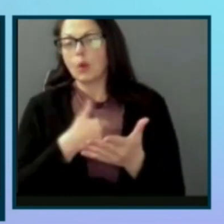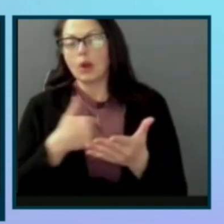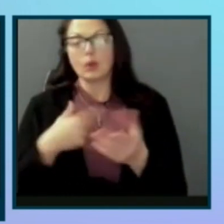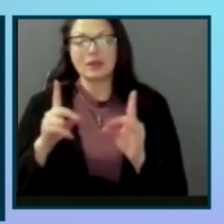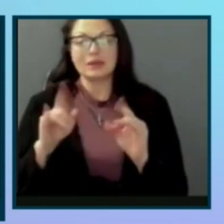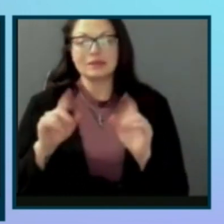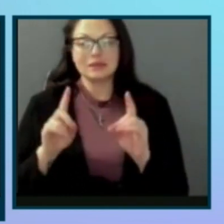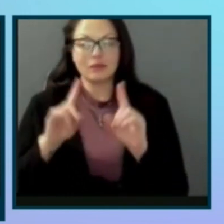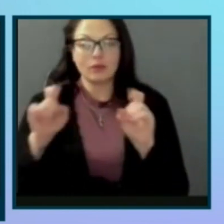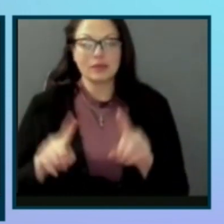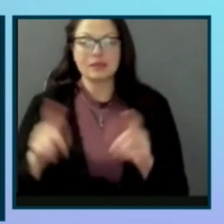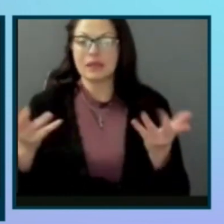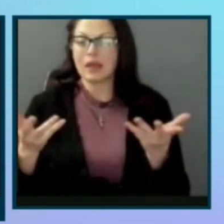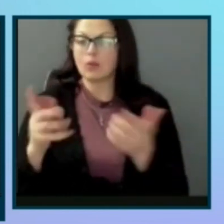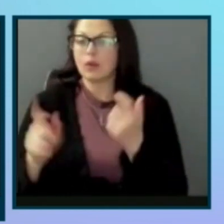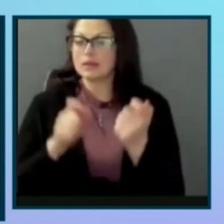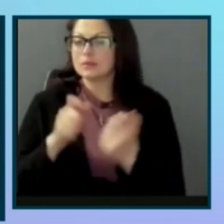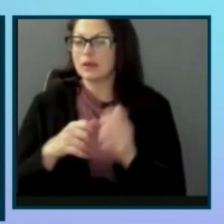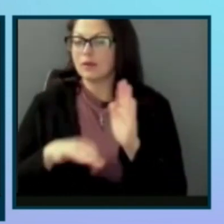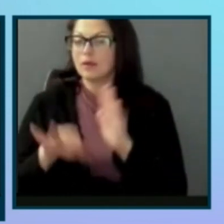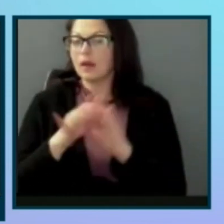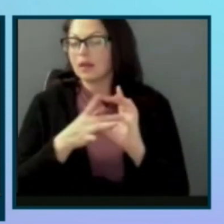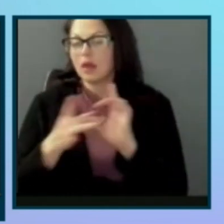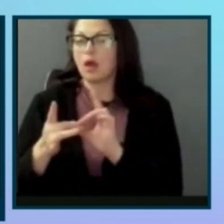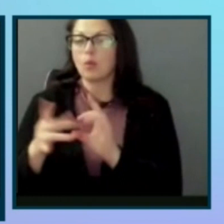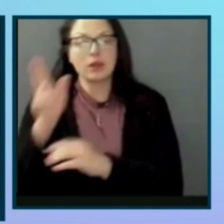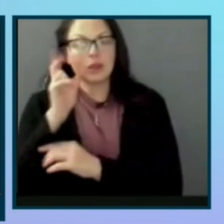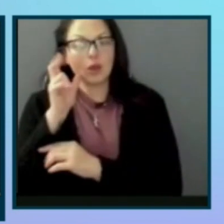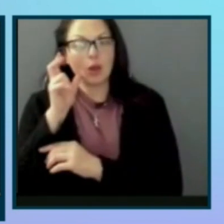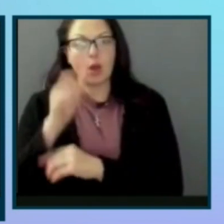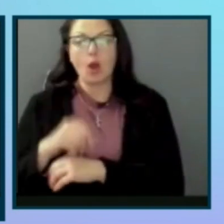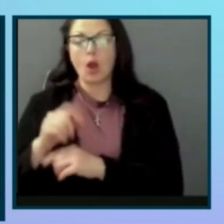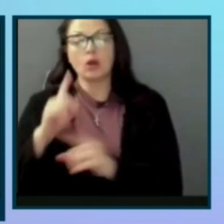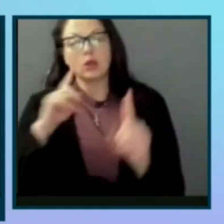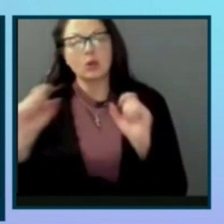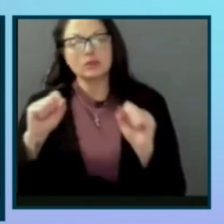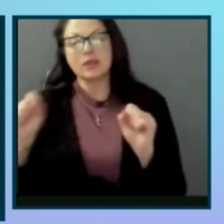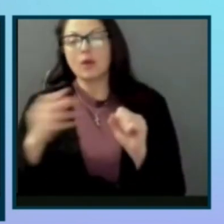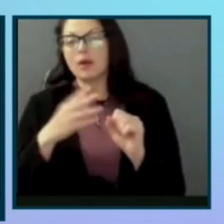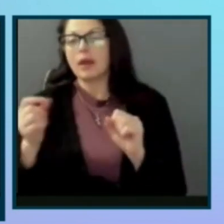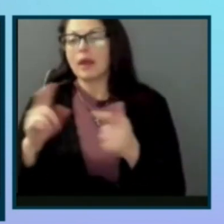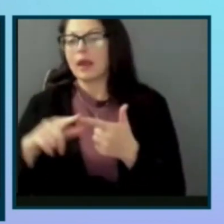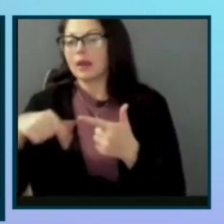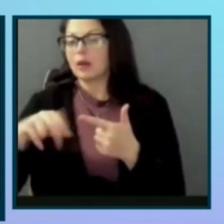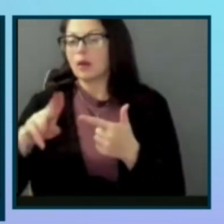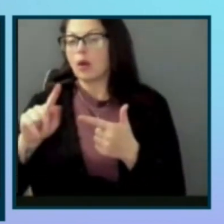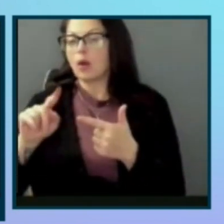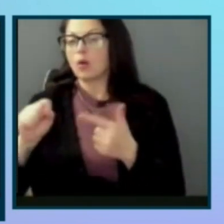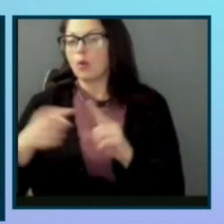our specific findings were, along with audio clips from the test and quotes from users so they could